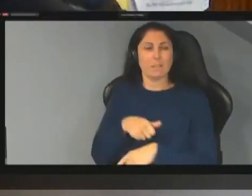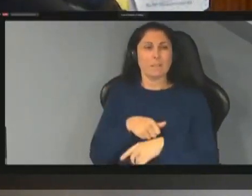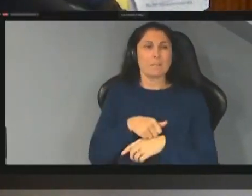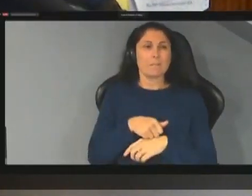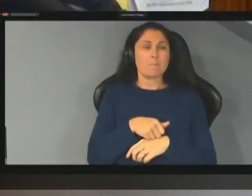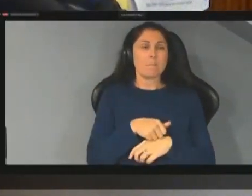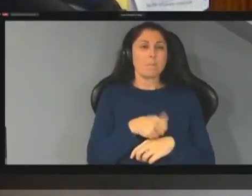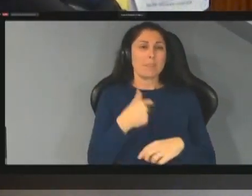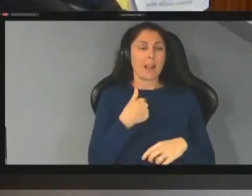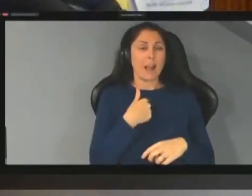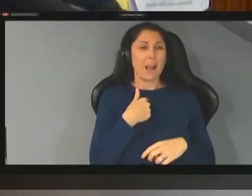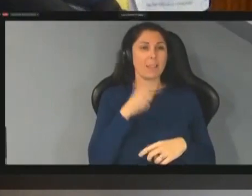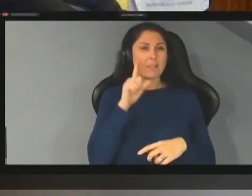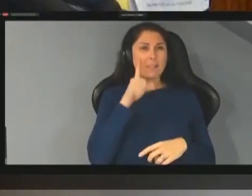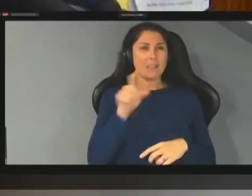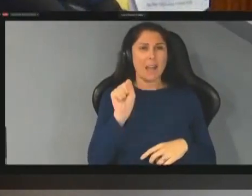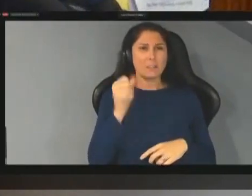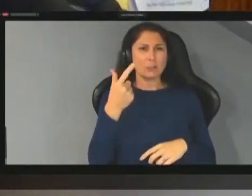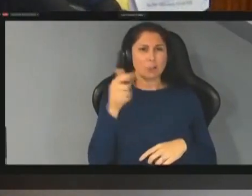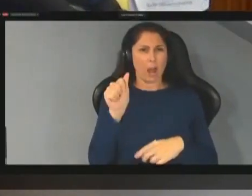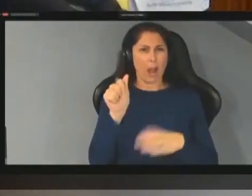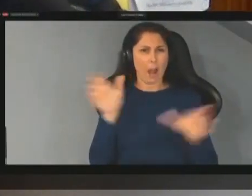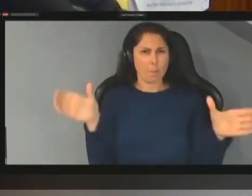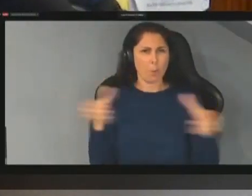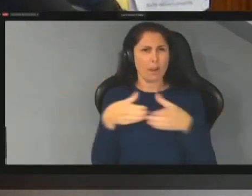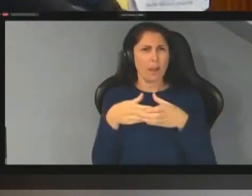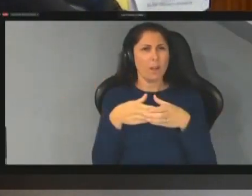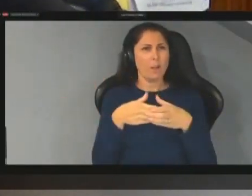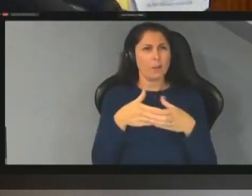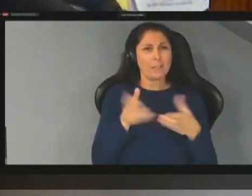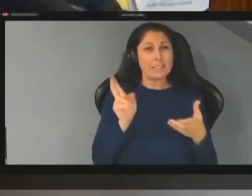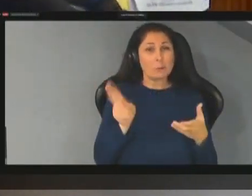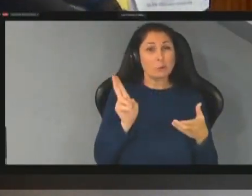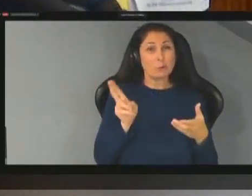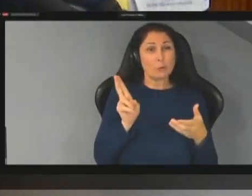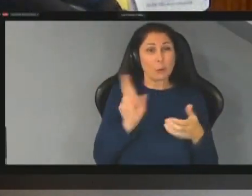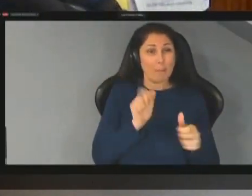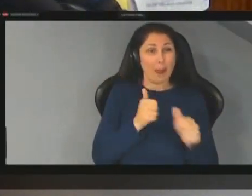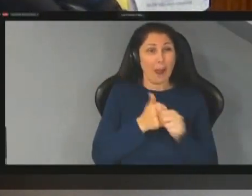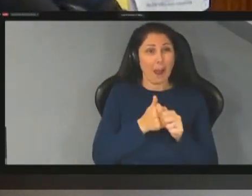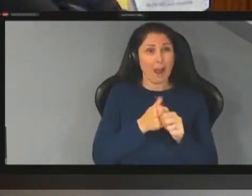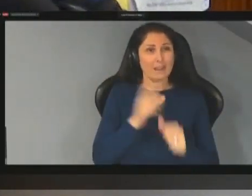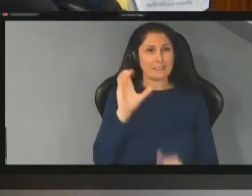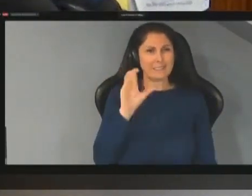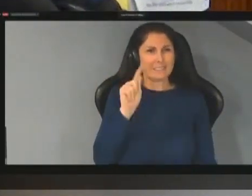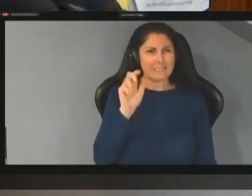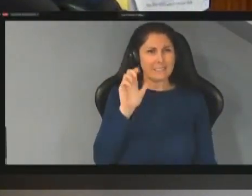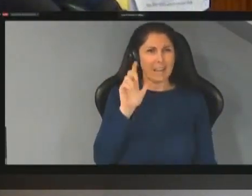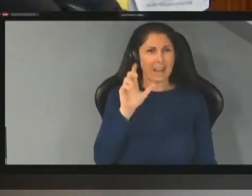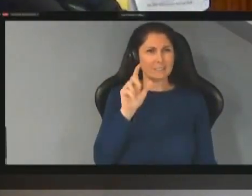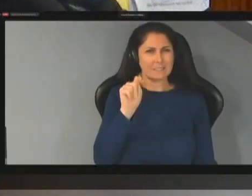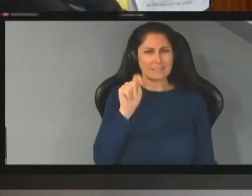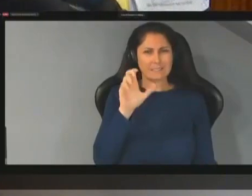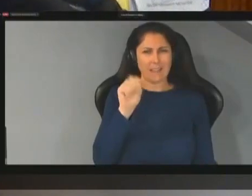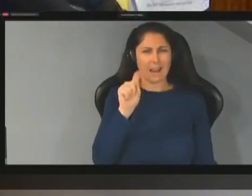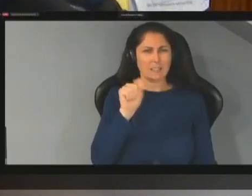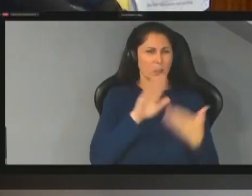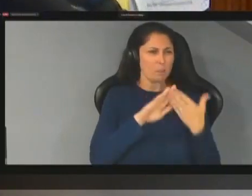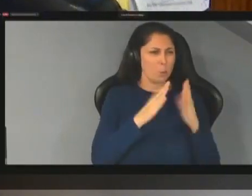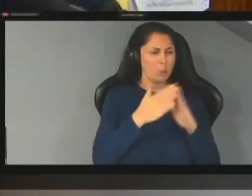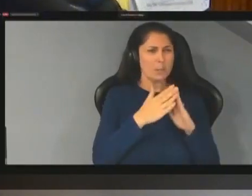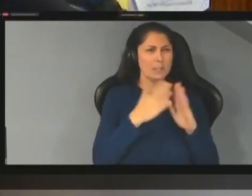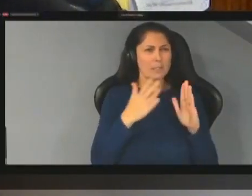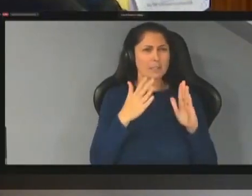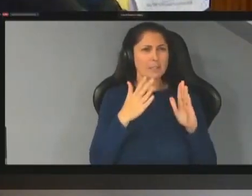think SJ pulled together the, you know, some history behind the program, CTAC, which was the, what does it stand for? Community Technical